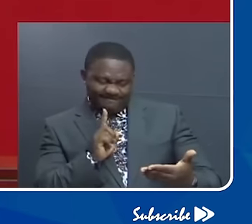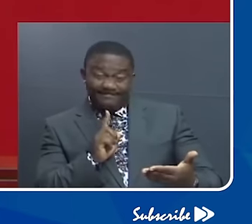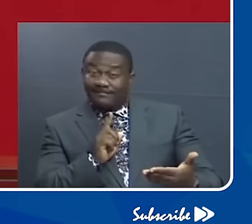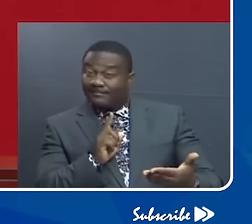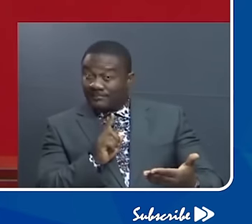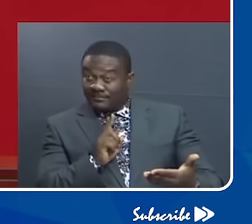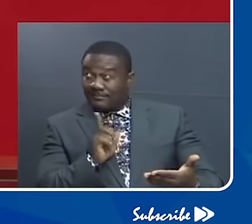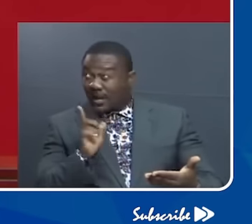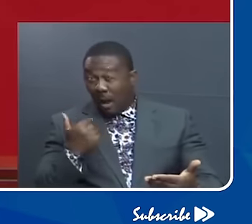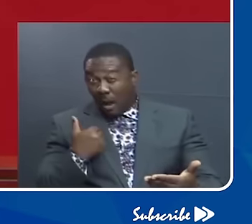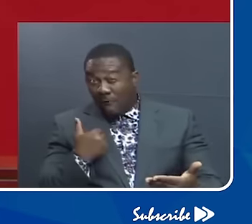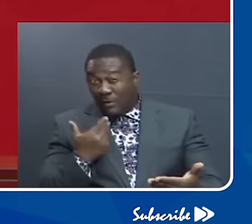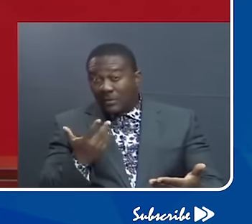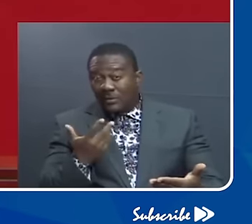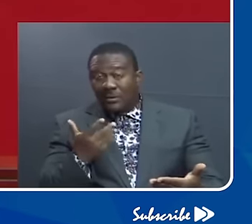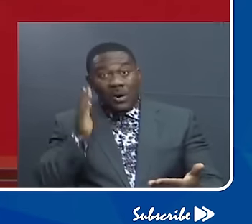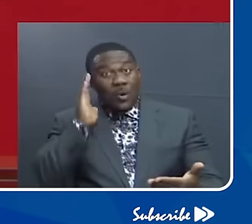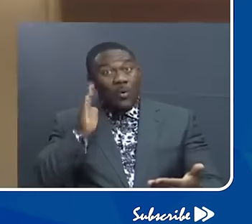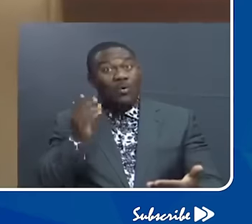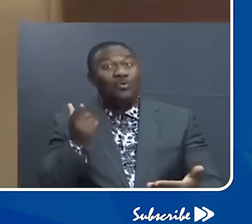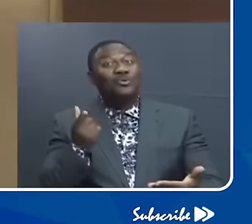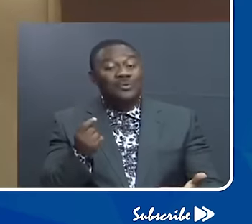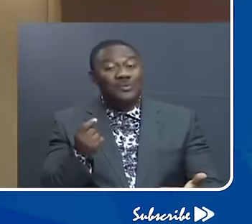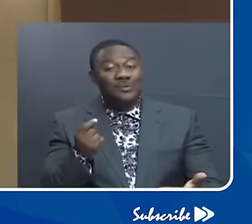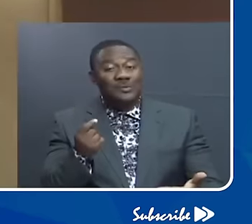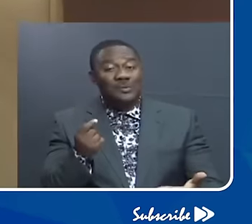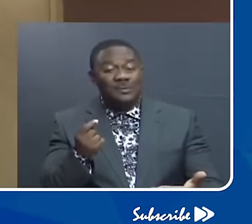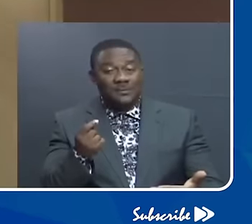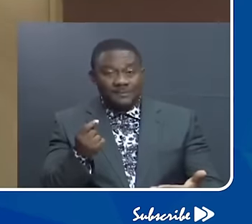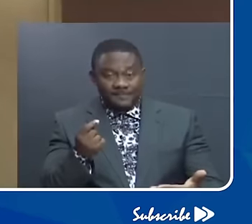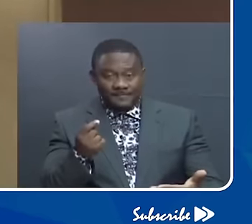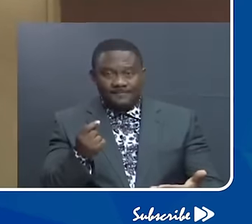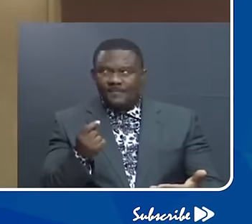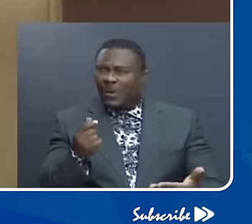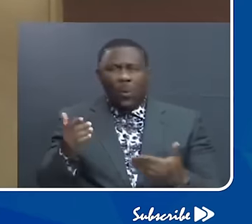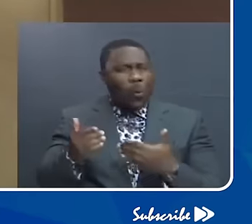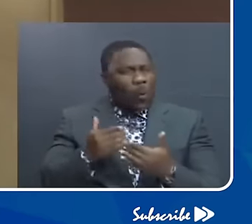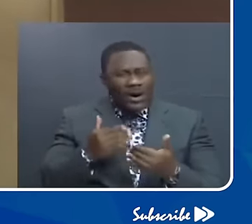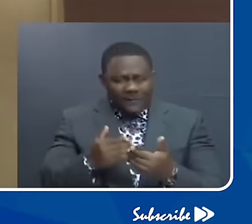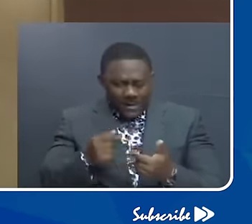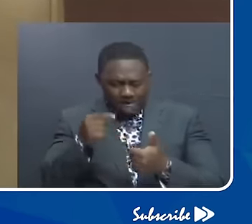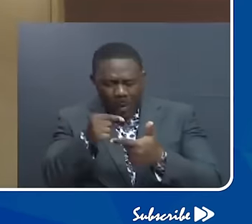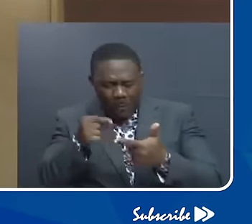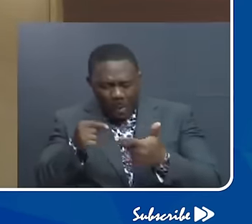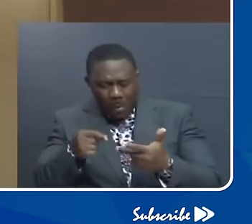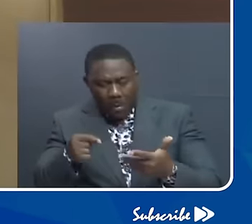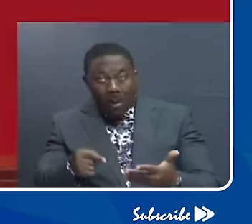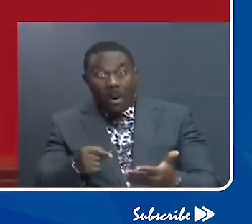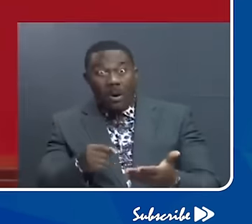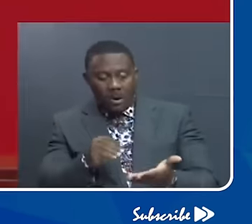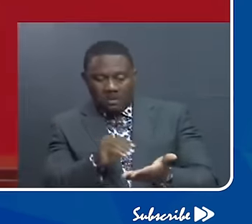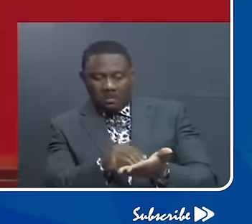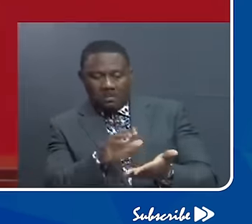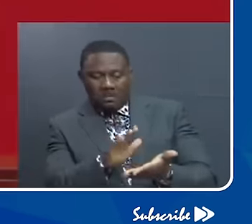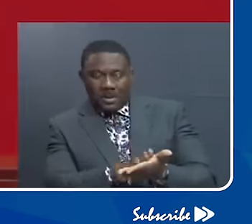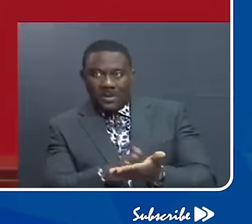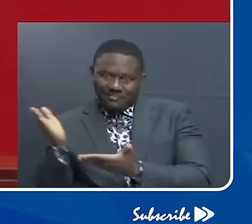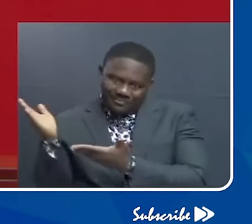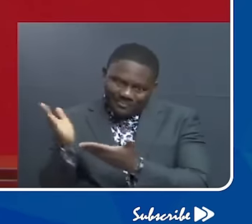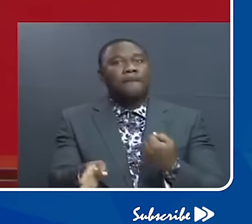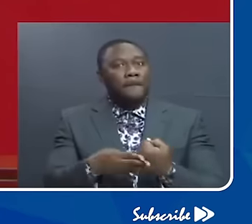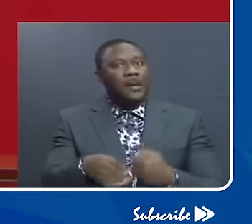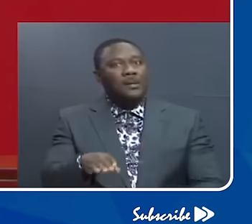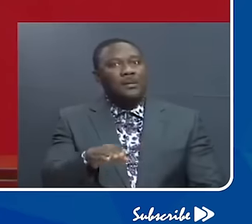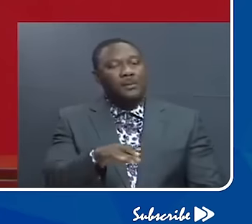presented, the President refers the bill with the concerns for further consideration of